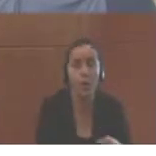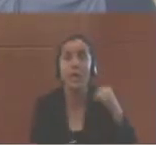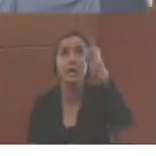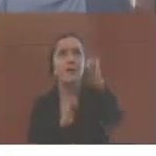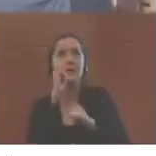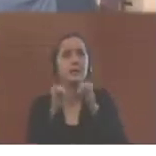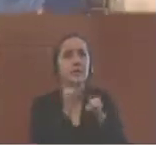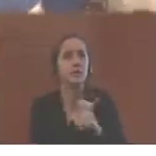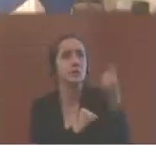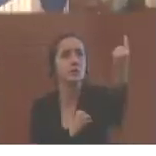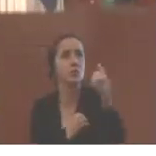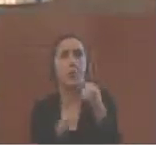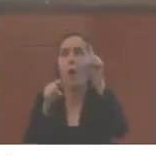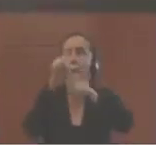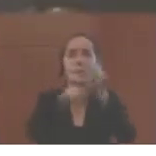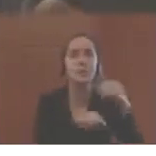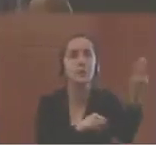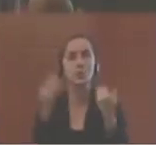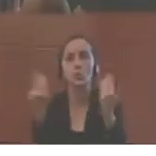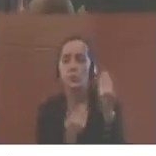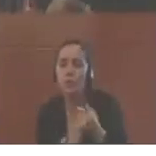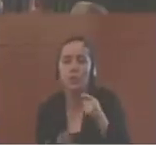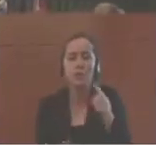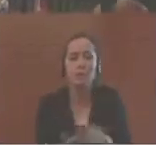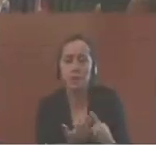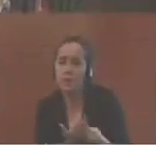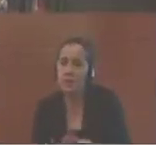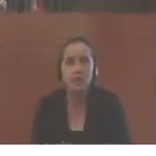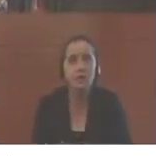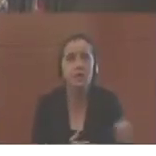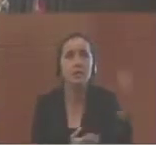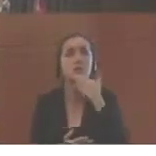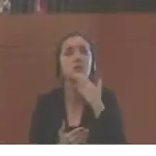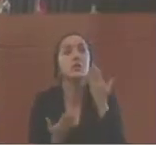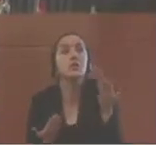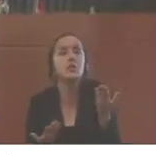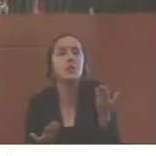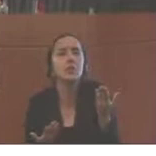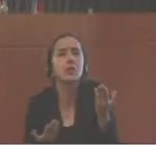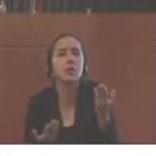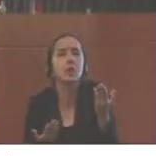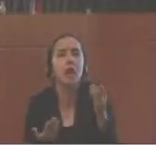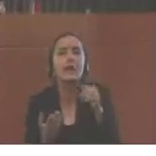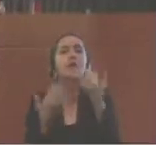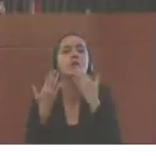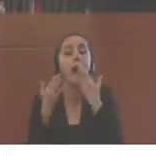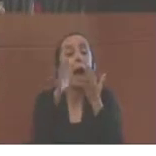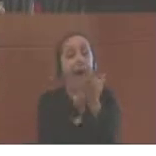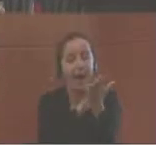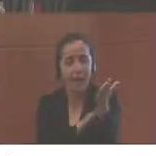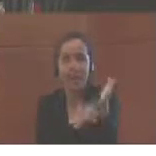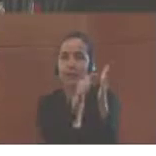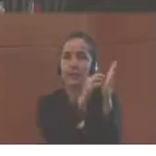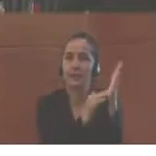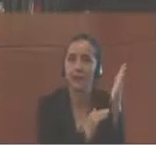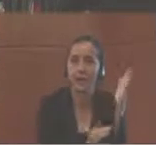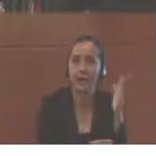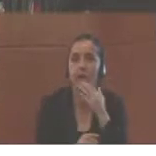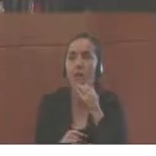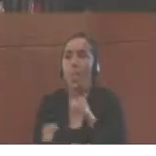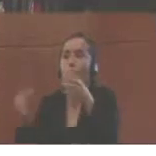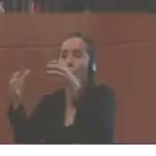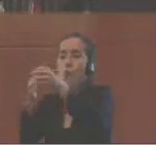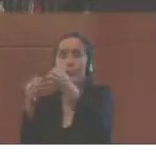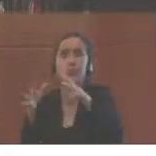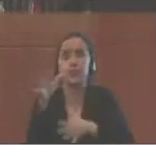partners, has started a program to work with the population that was affected